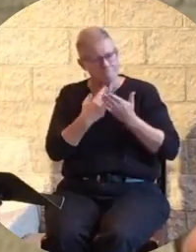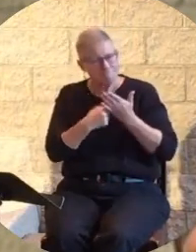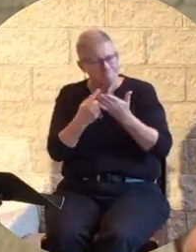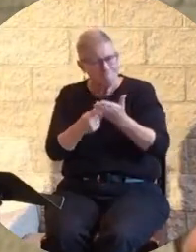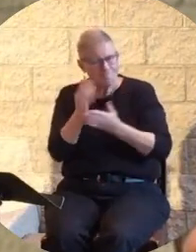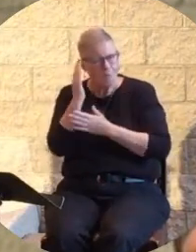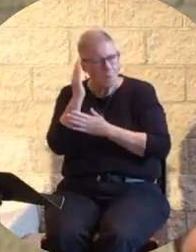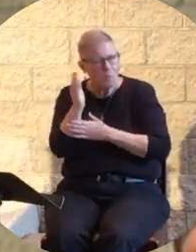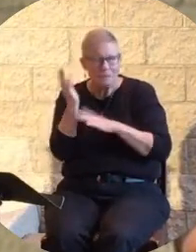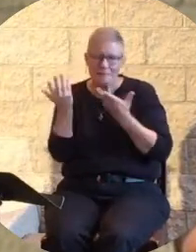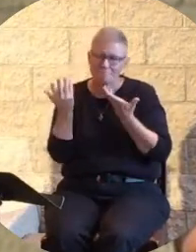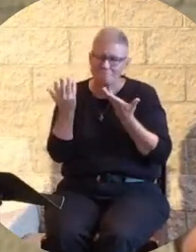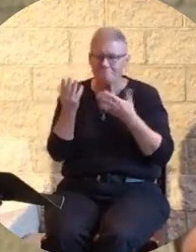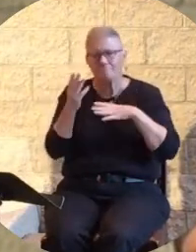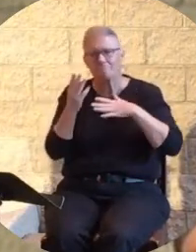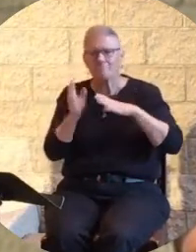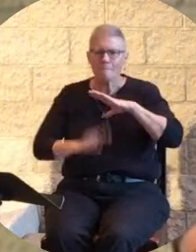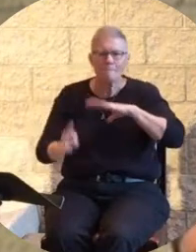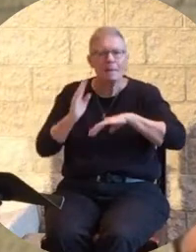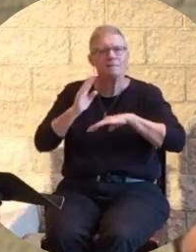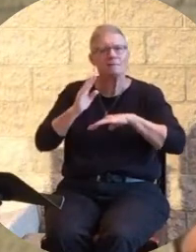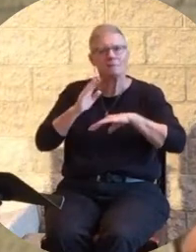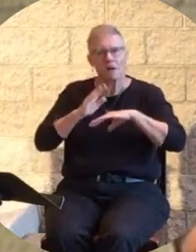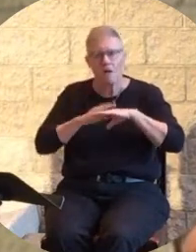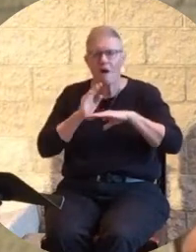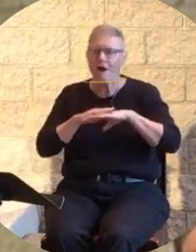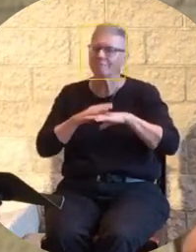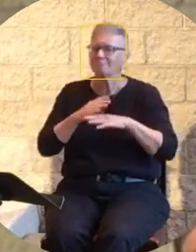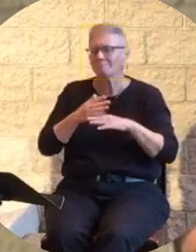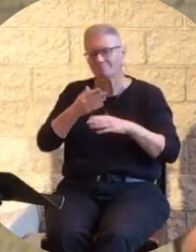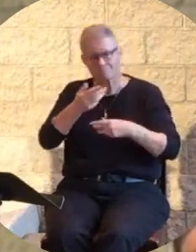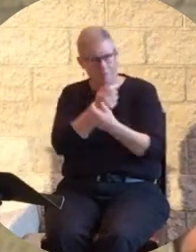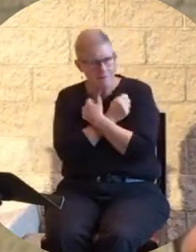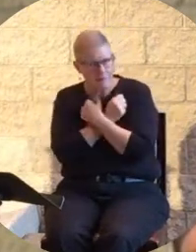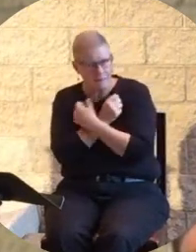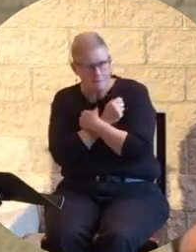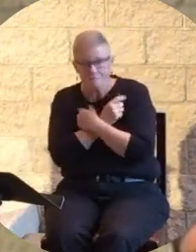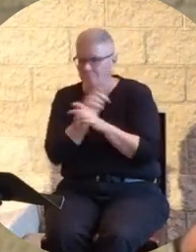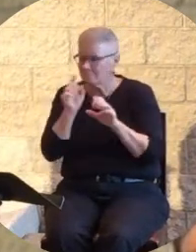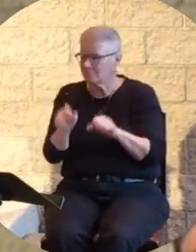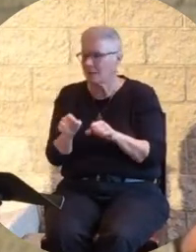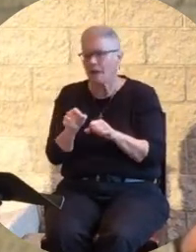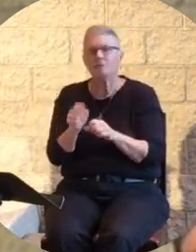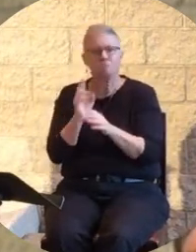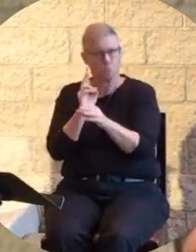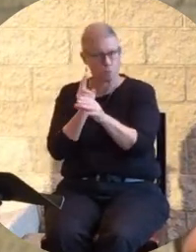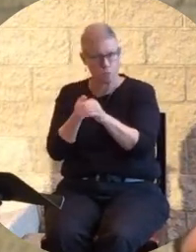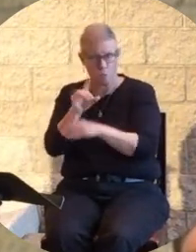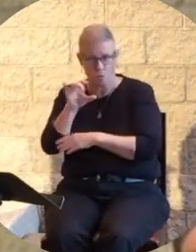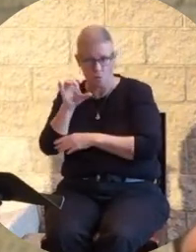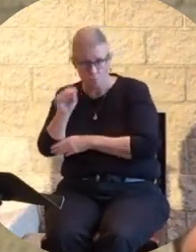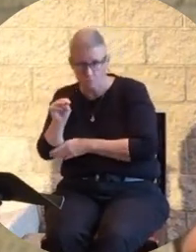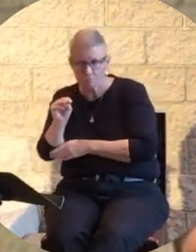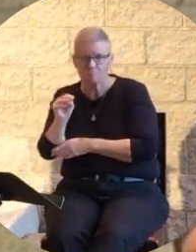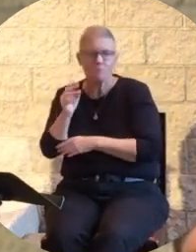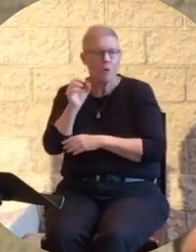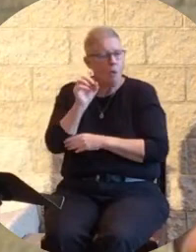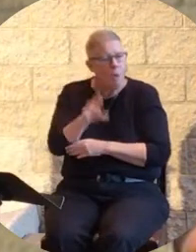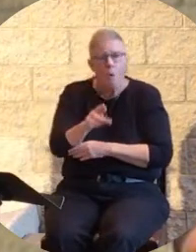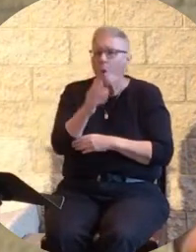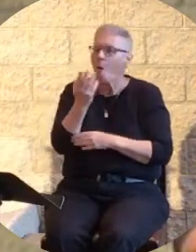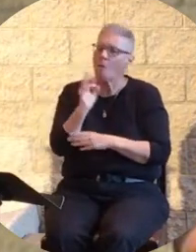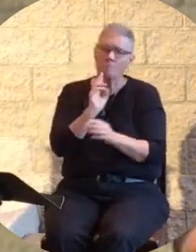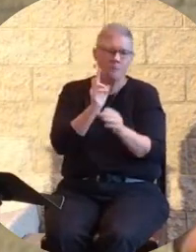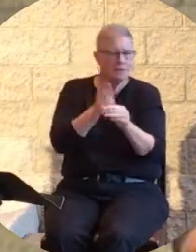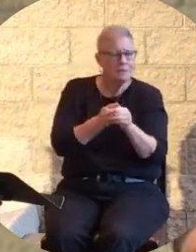join a small study group via Zoom or participate with self-study. Download a copy of the study guide and sign up for